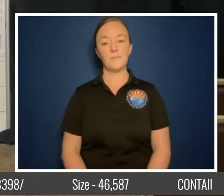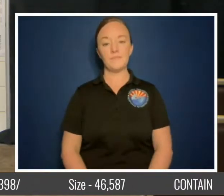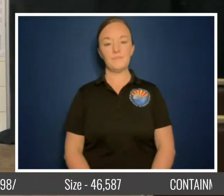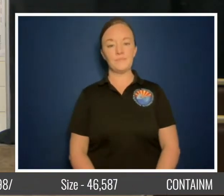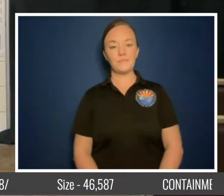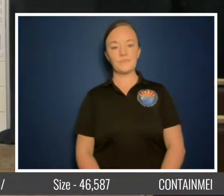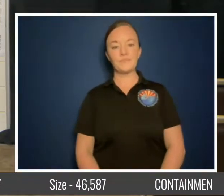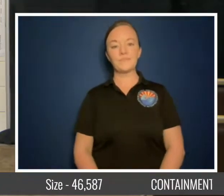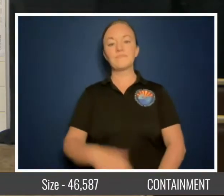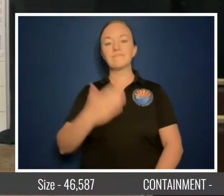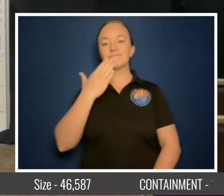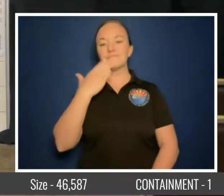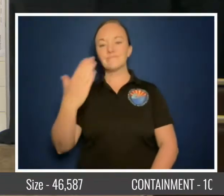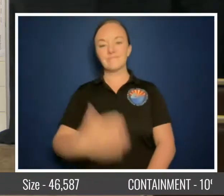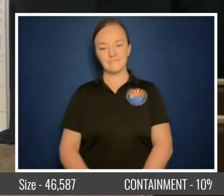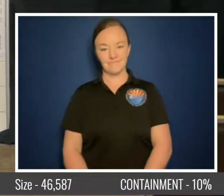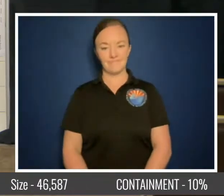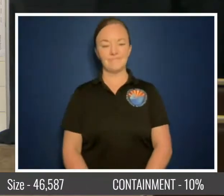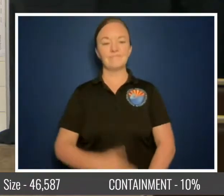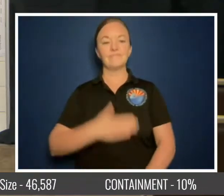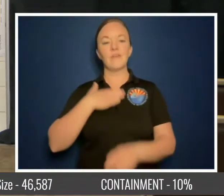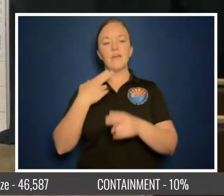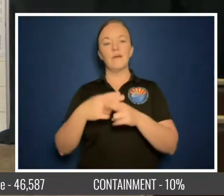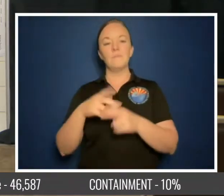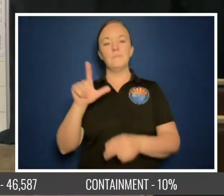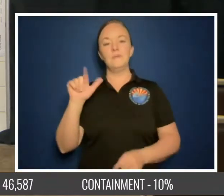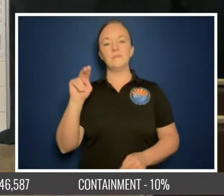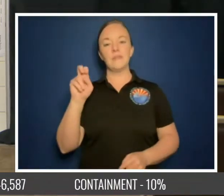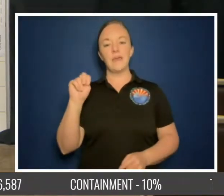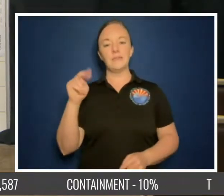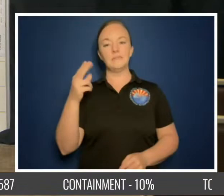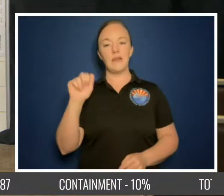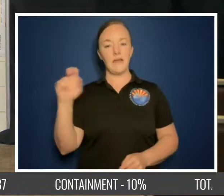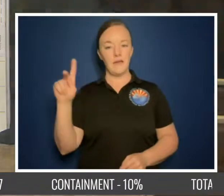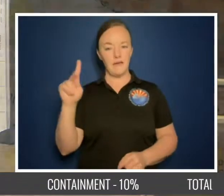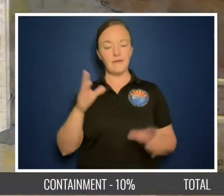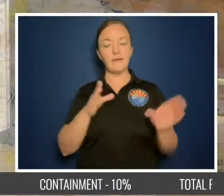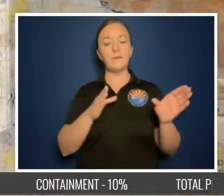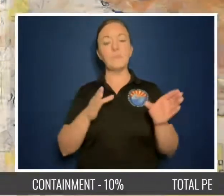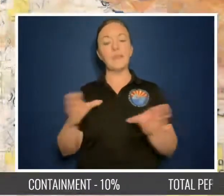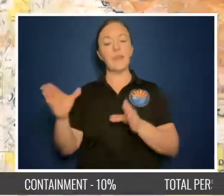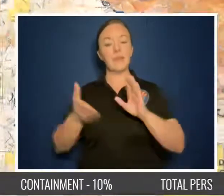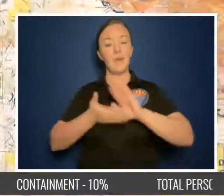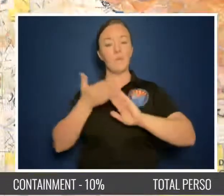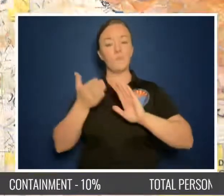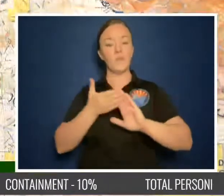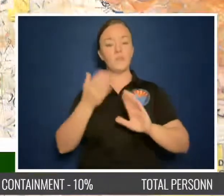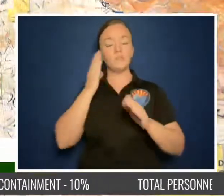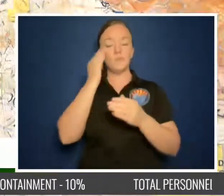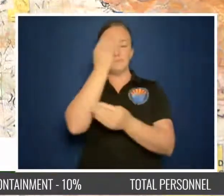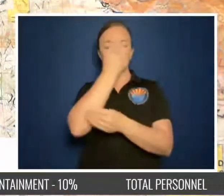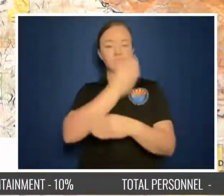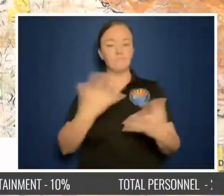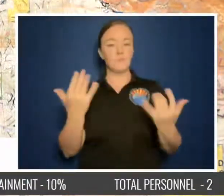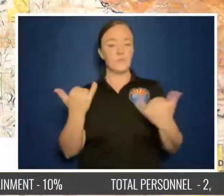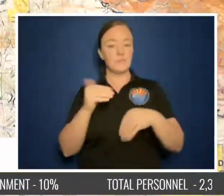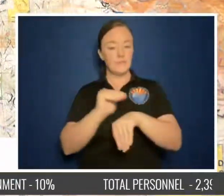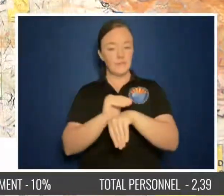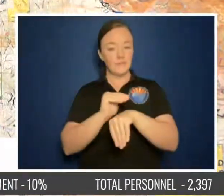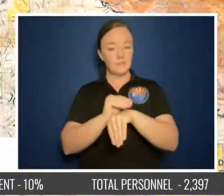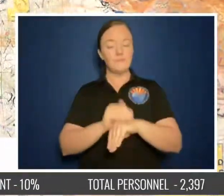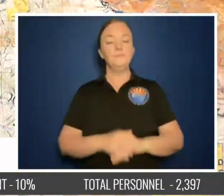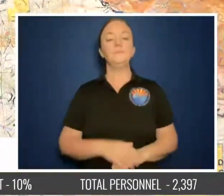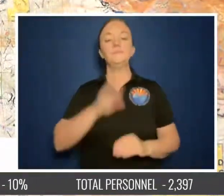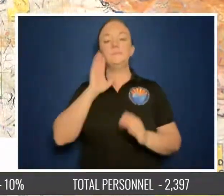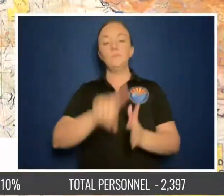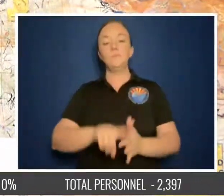Thank you. Landon Hack, Planning Operations, with an update for you for this evening. I'm going to start with